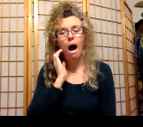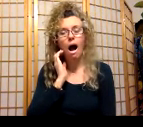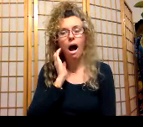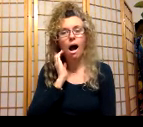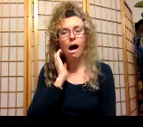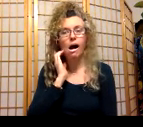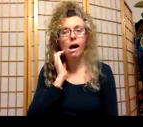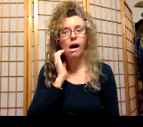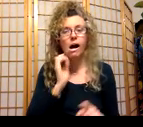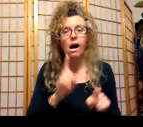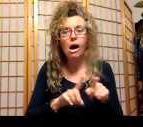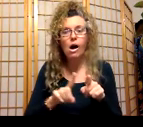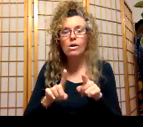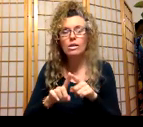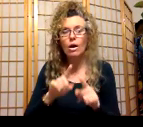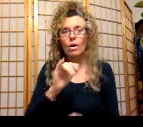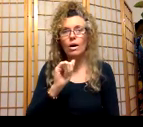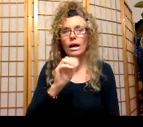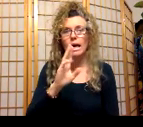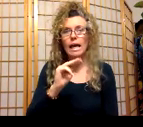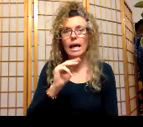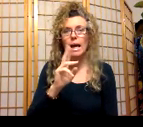It also states their immunity.